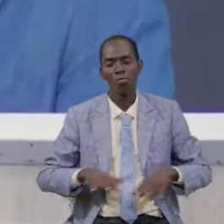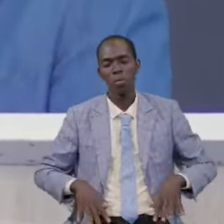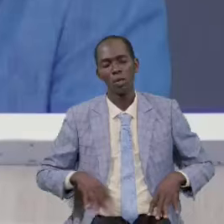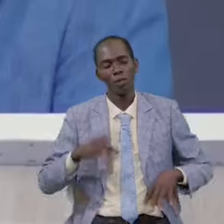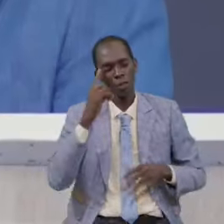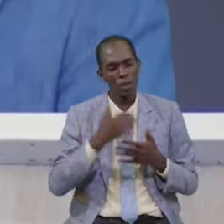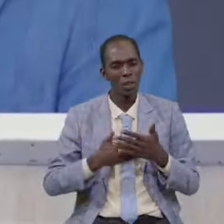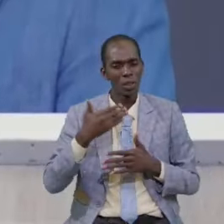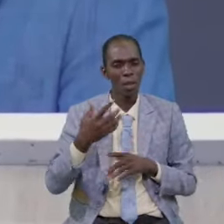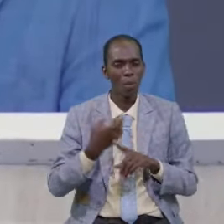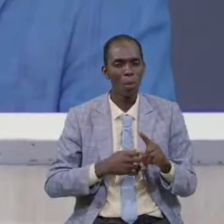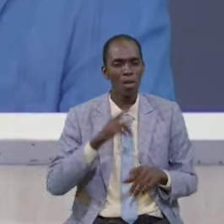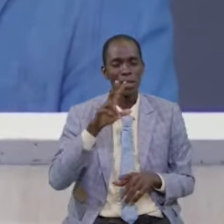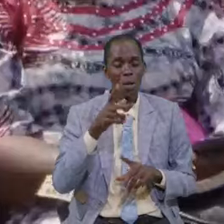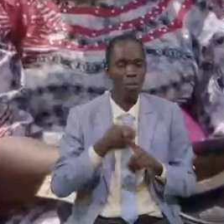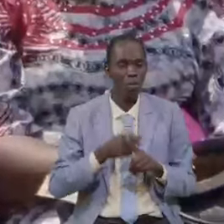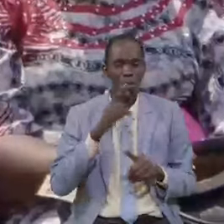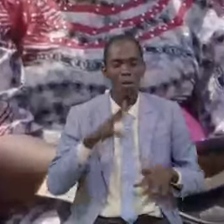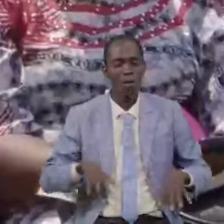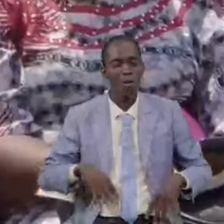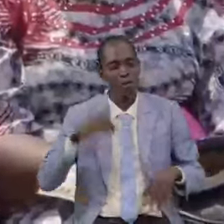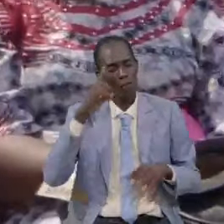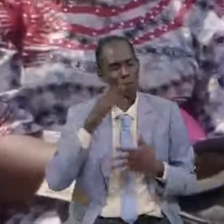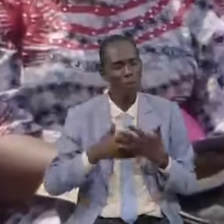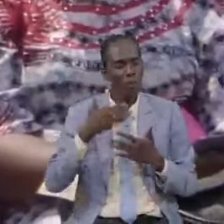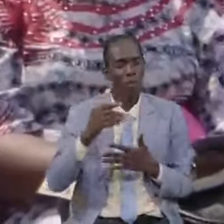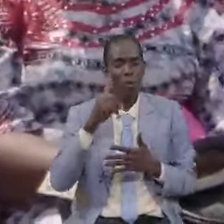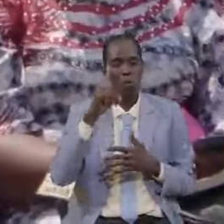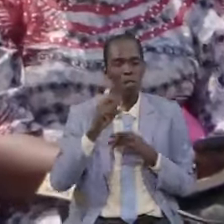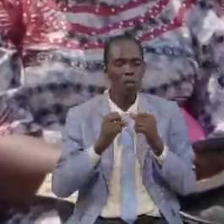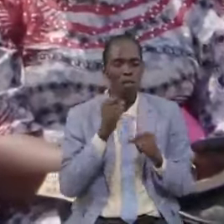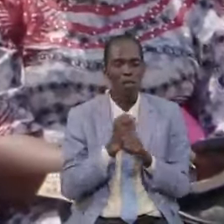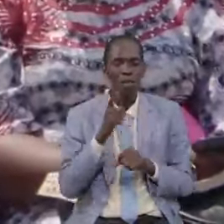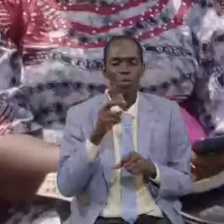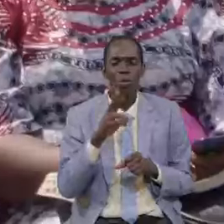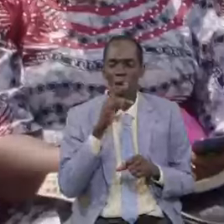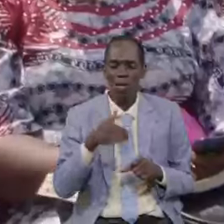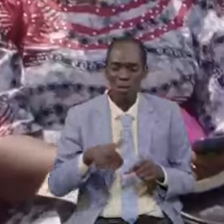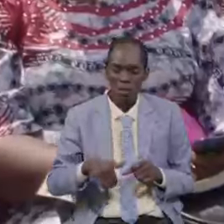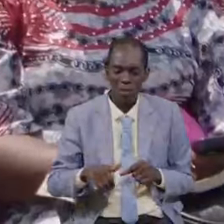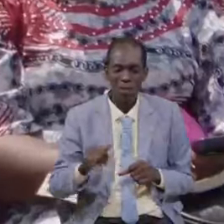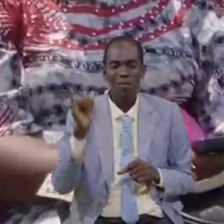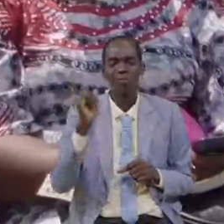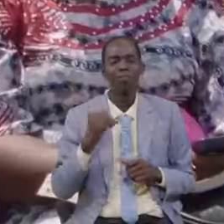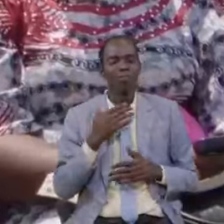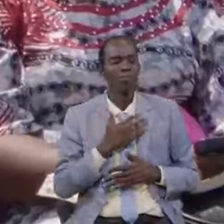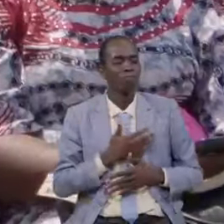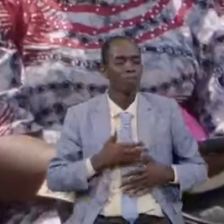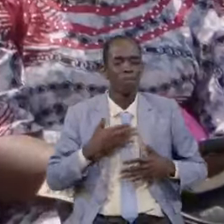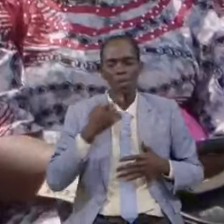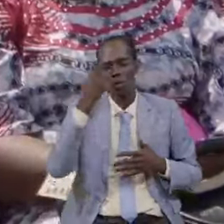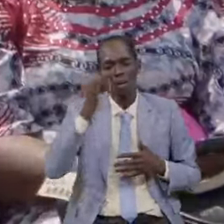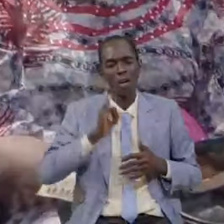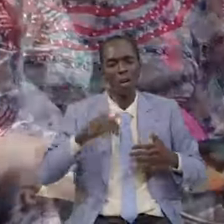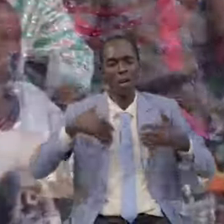next 1 year, you're still reveling in the joy because I finished school cert, and you don't